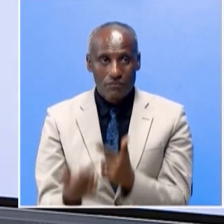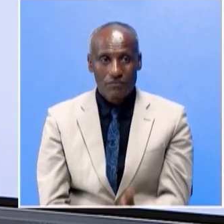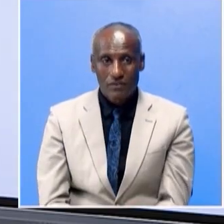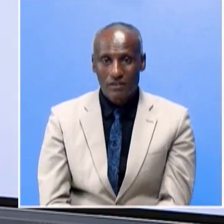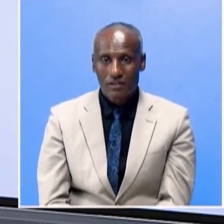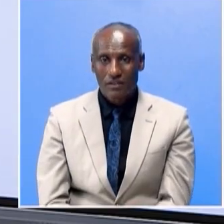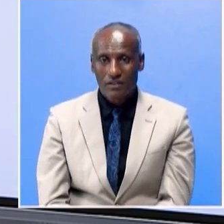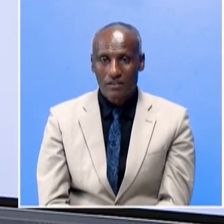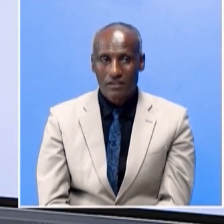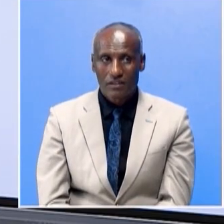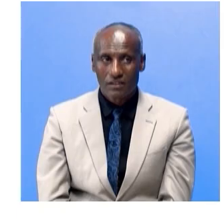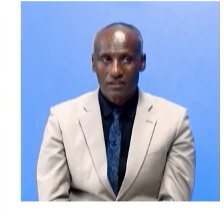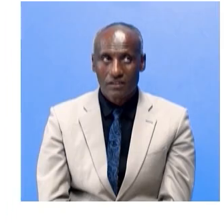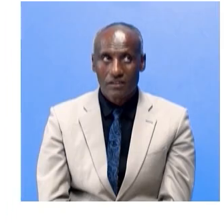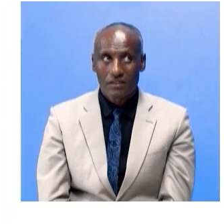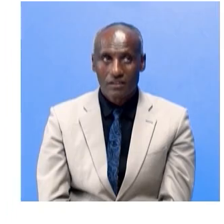And also we can say,